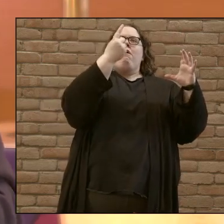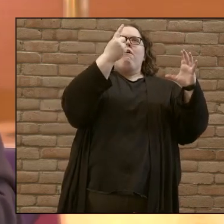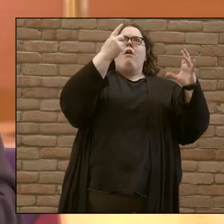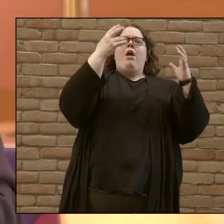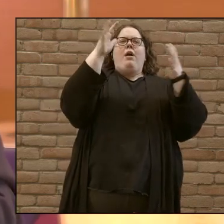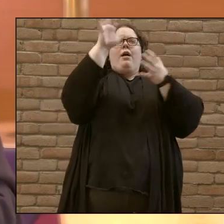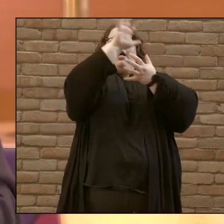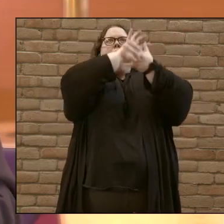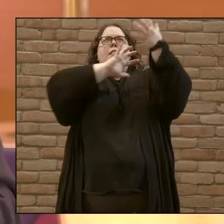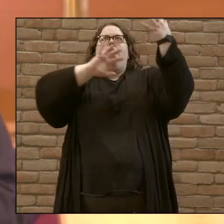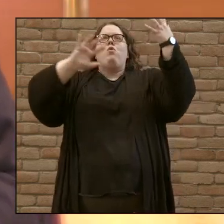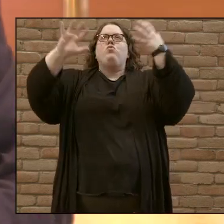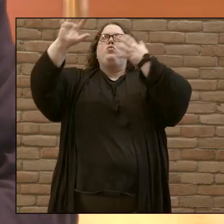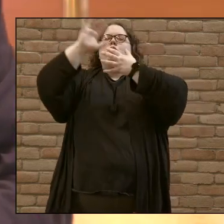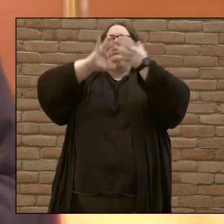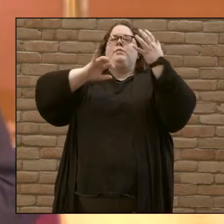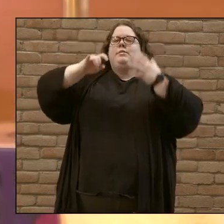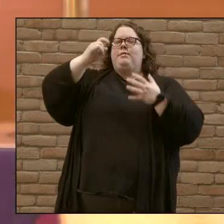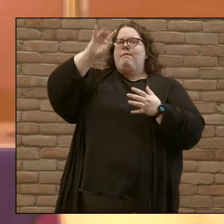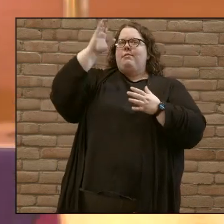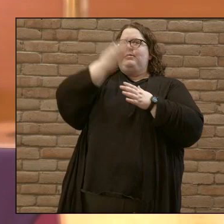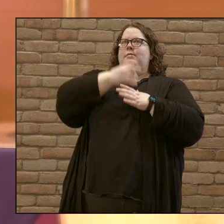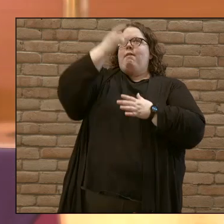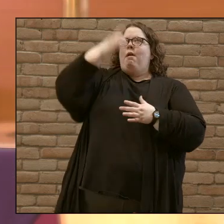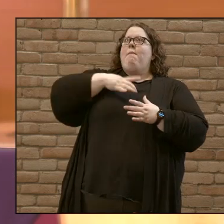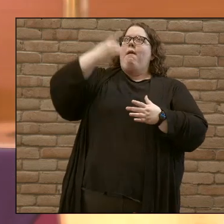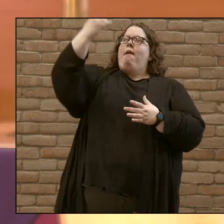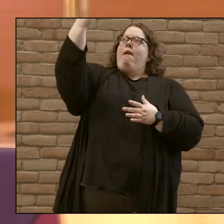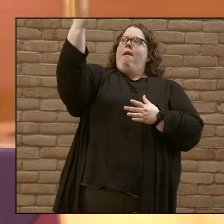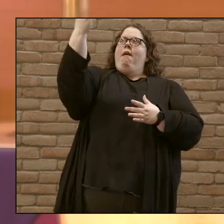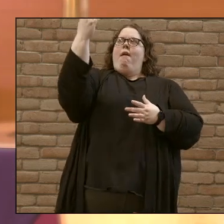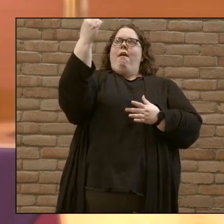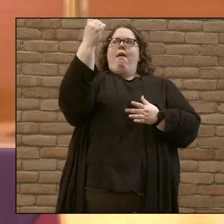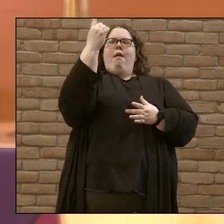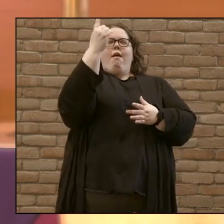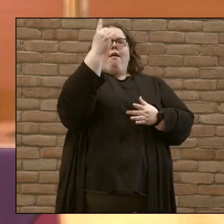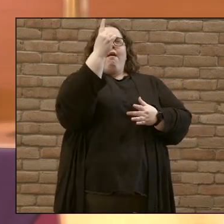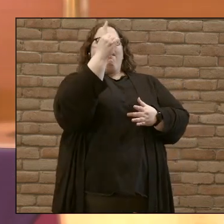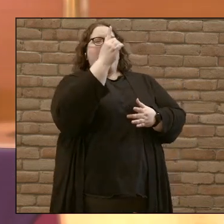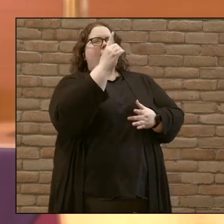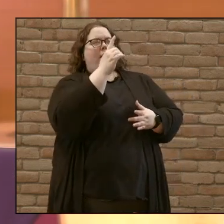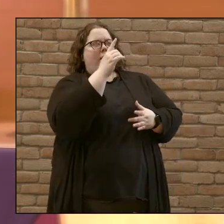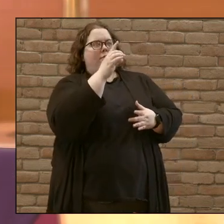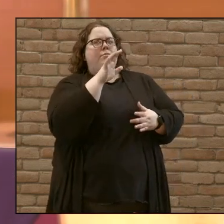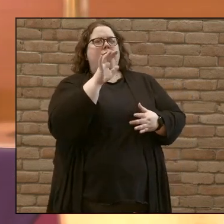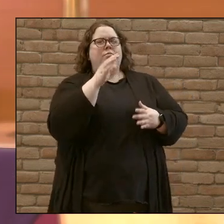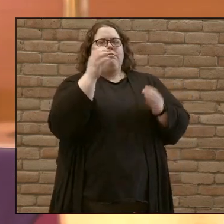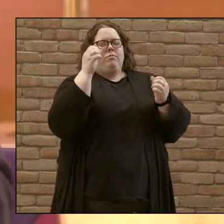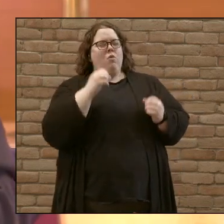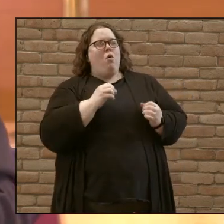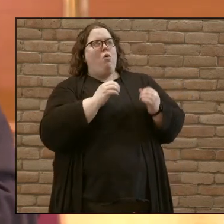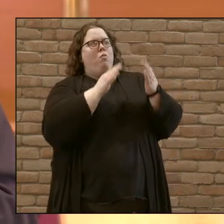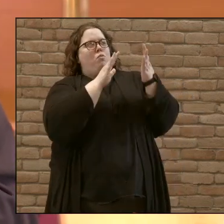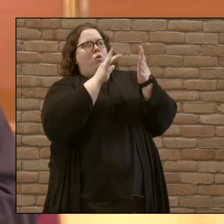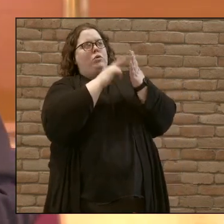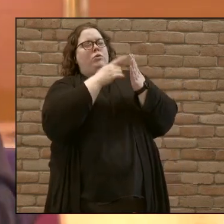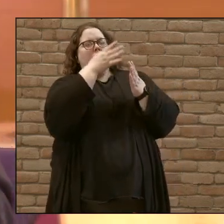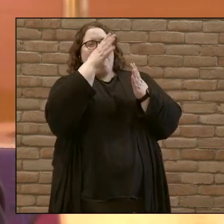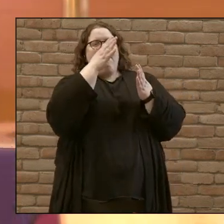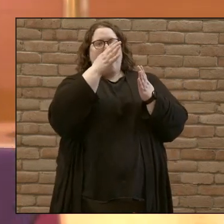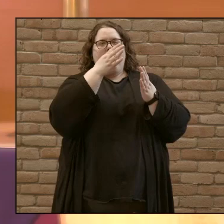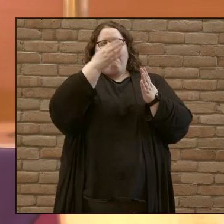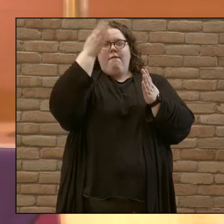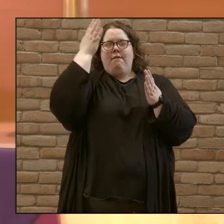the clouds of heaven and approaching the Ancient of Days, who is God the Father. And God the Father,